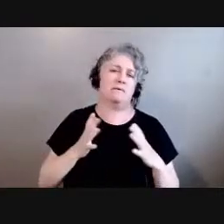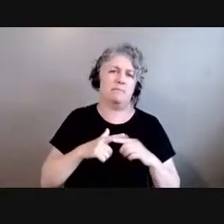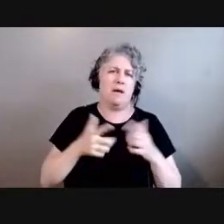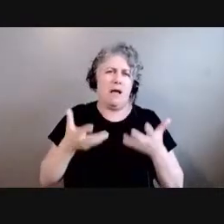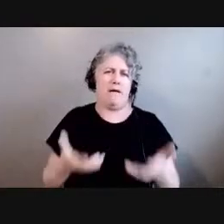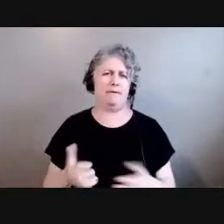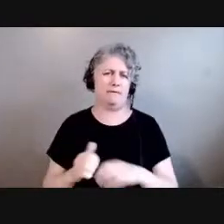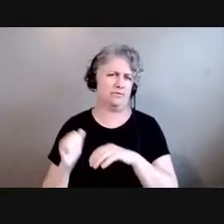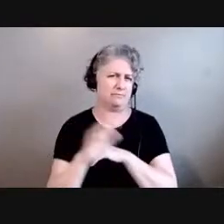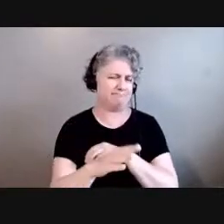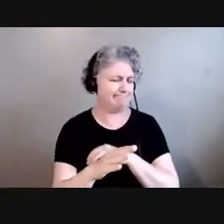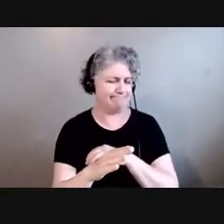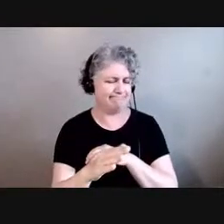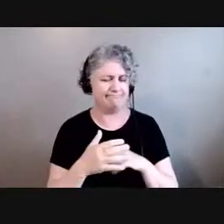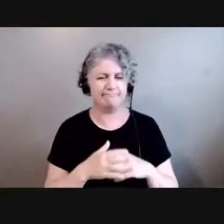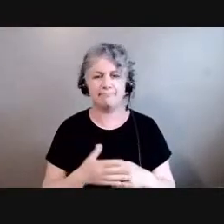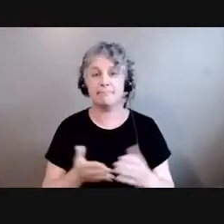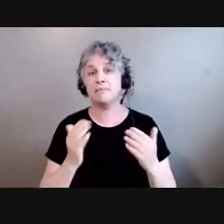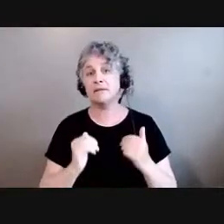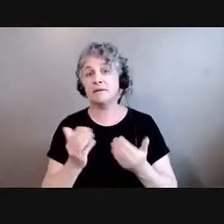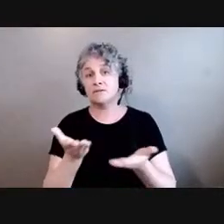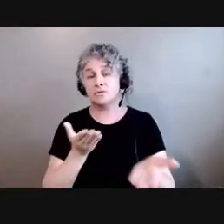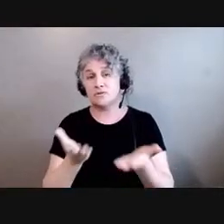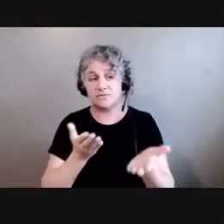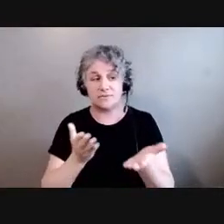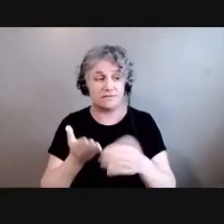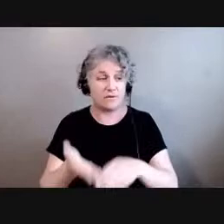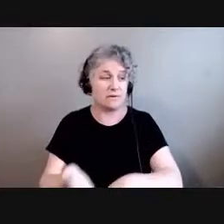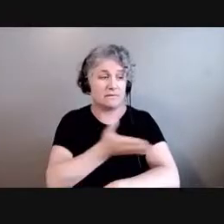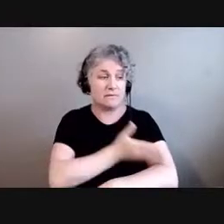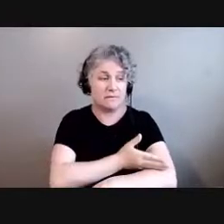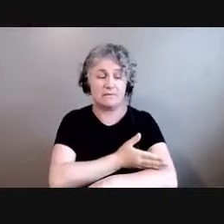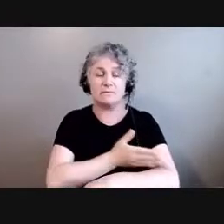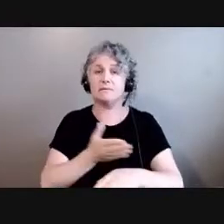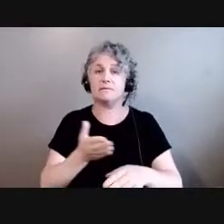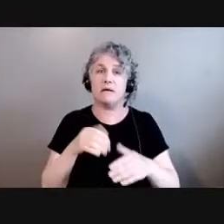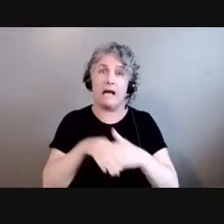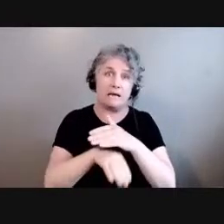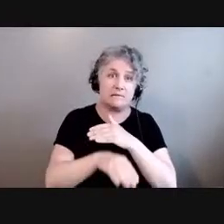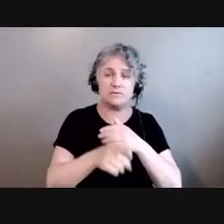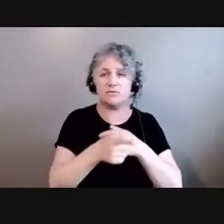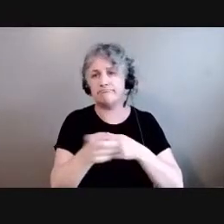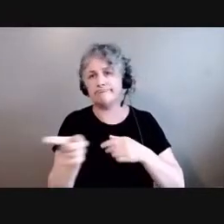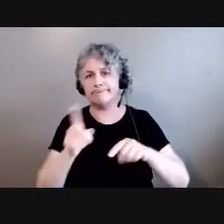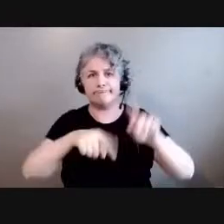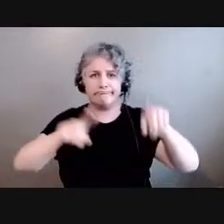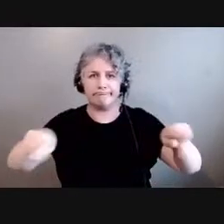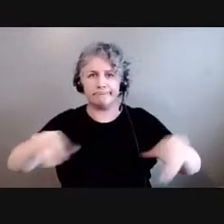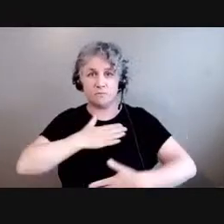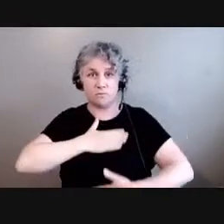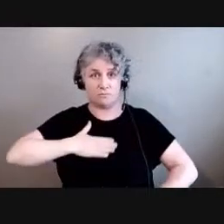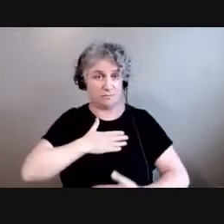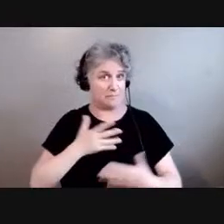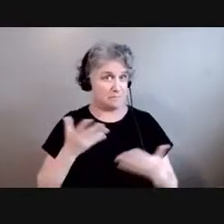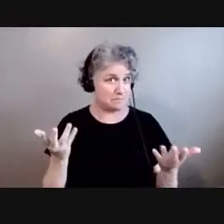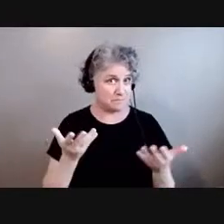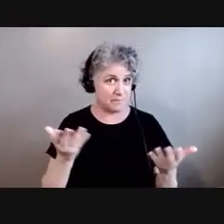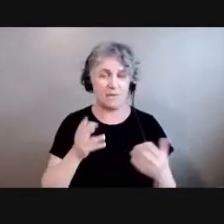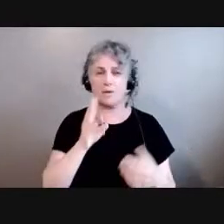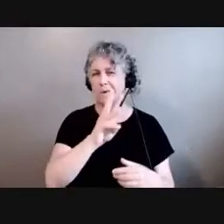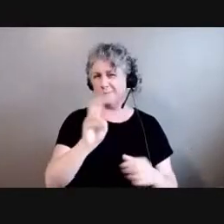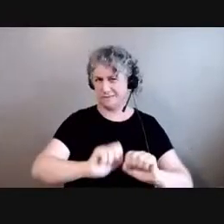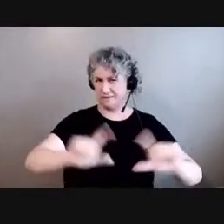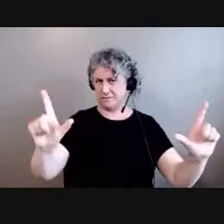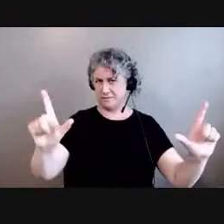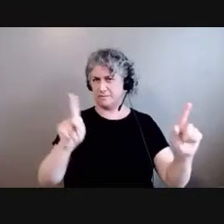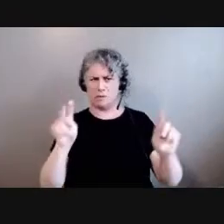And some of the Montech services to increase access to recreation. First, we have a website to help folks find